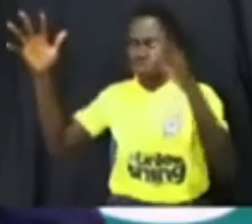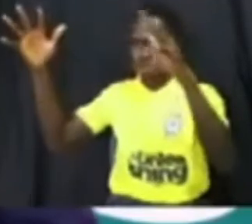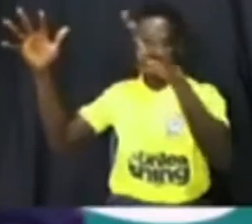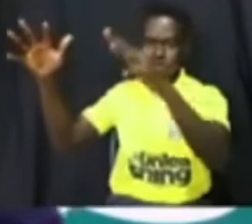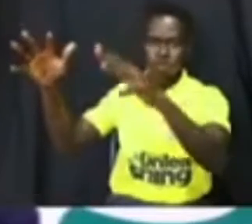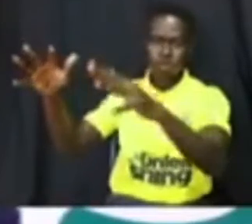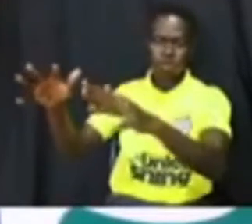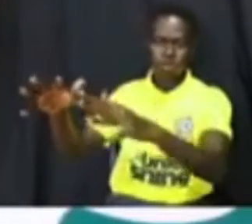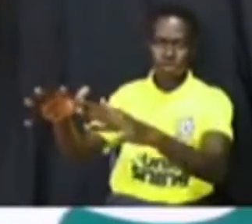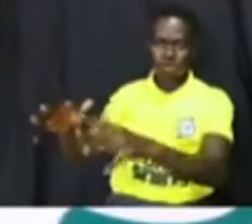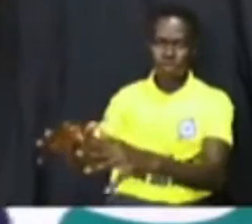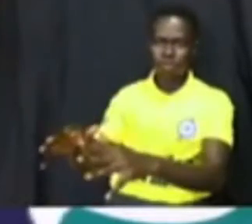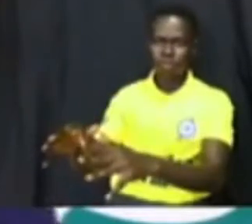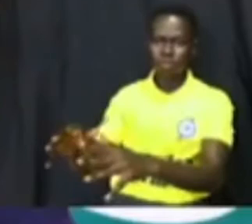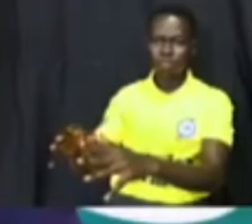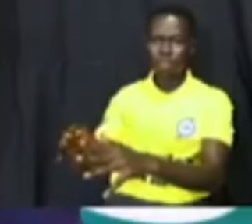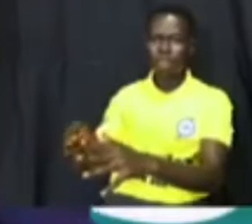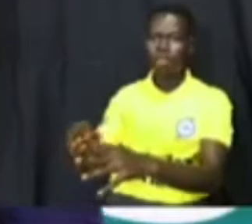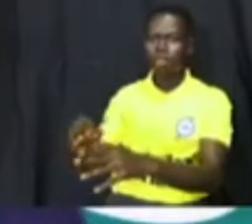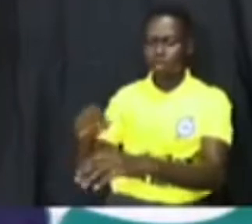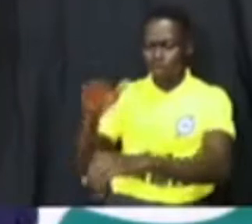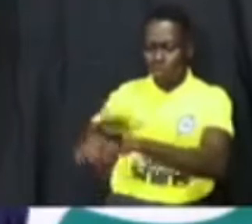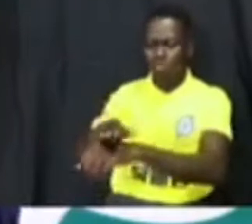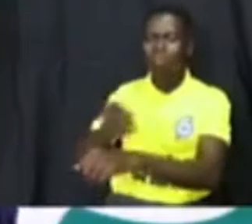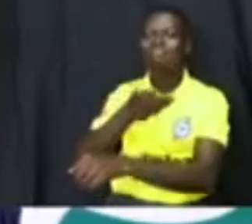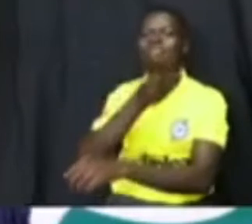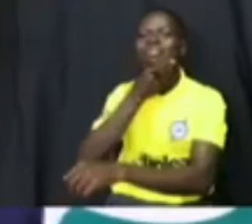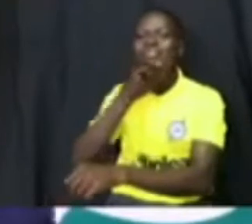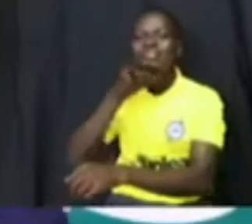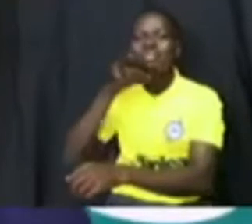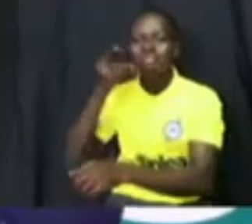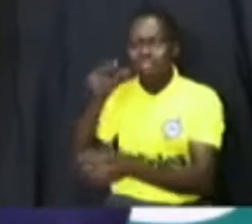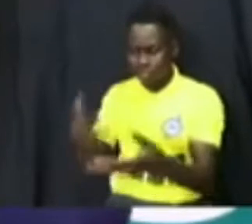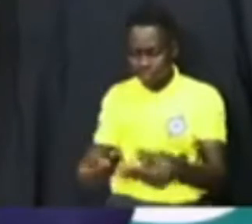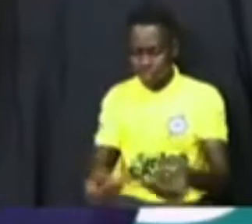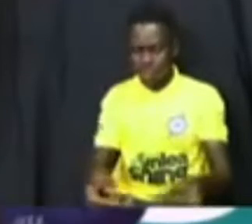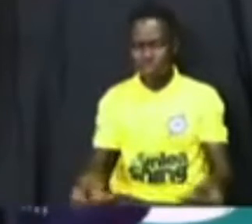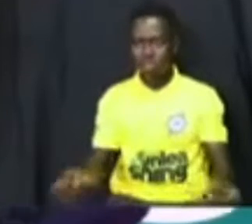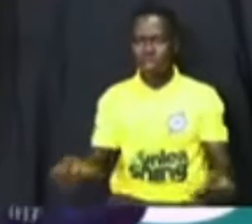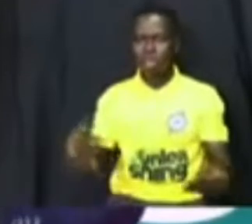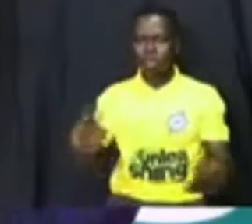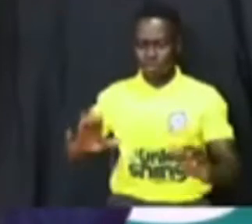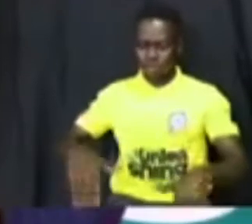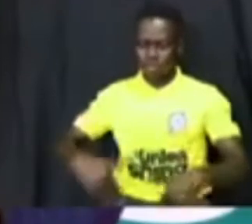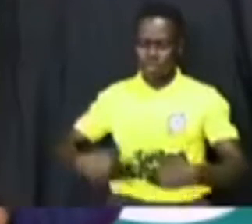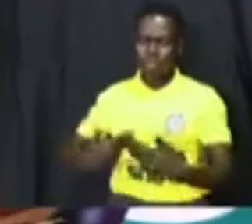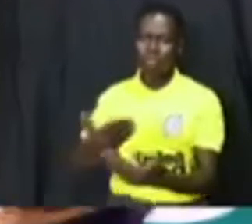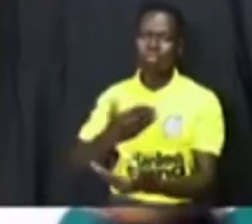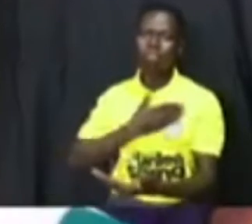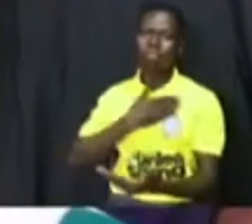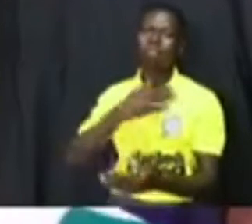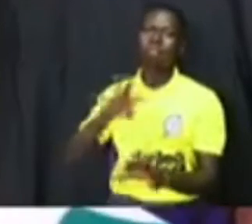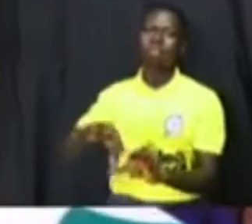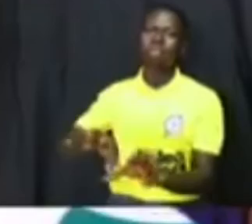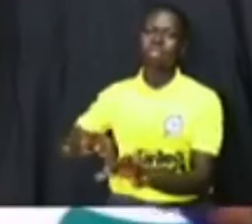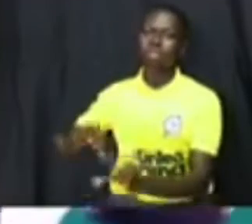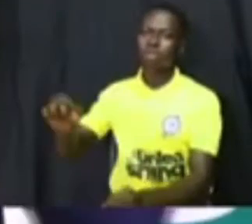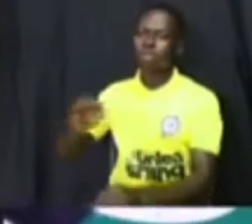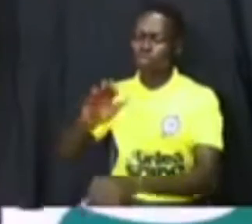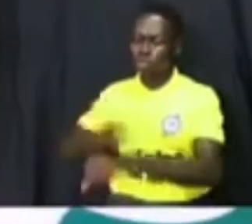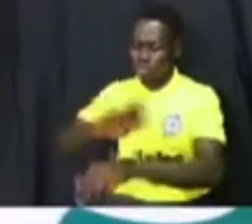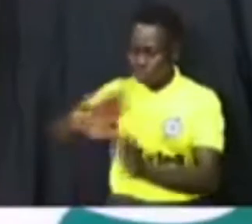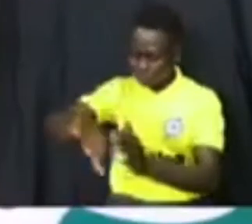and flesh upon the dry ground. I will pour my spirit upon thy seed.